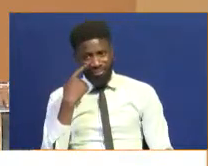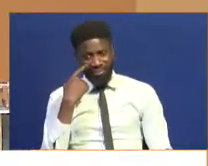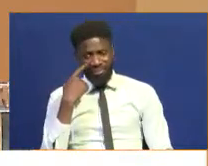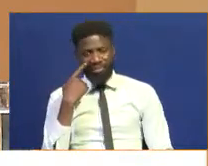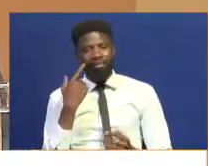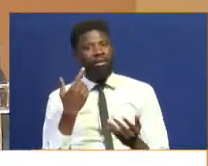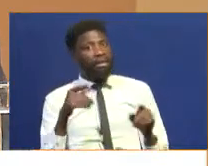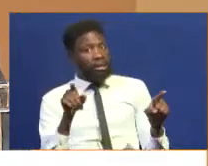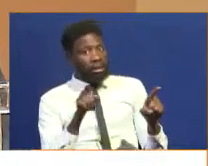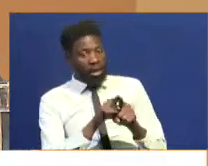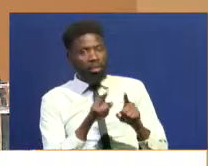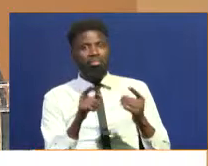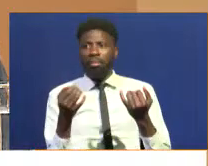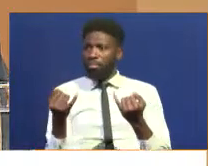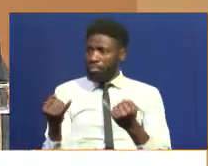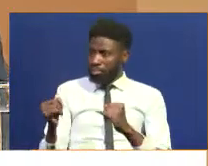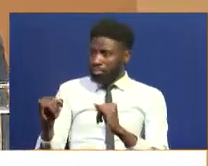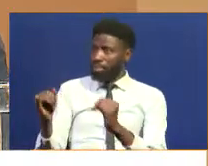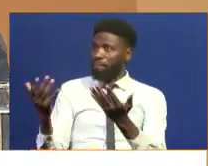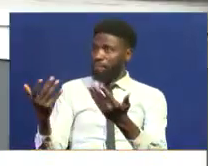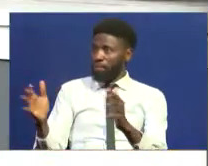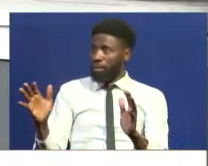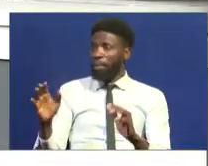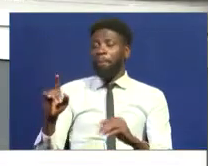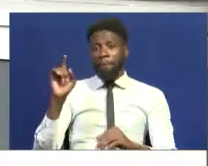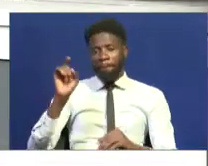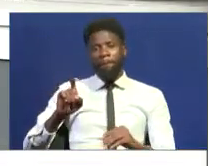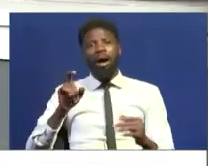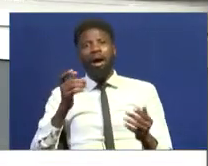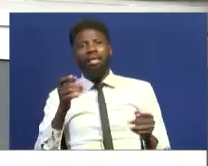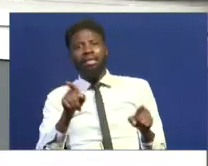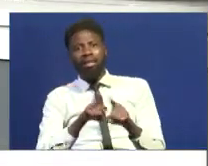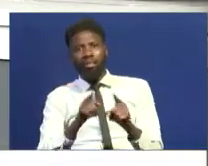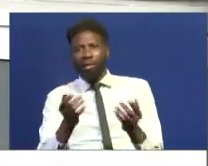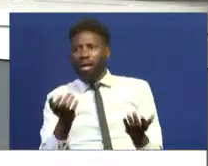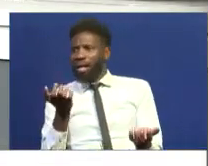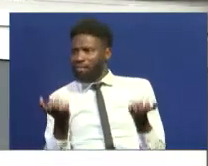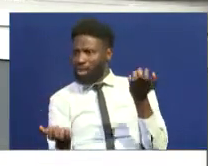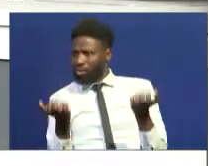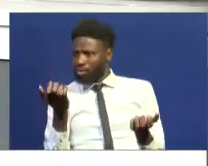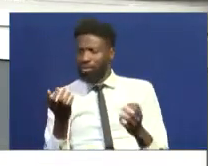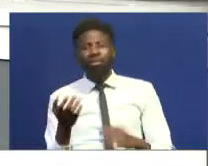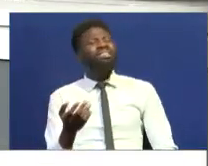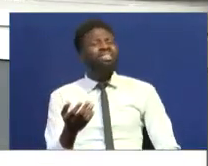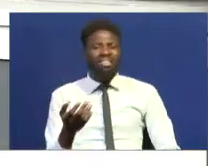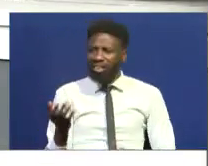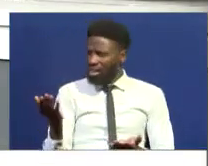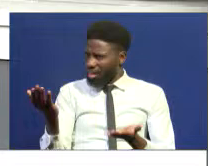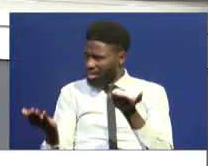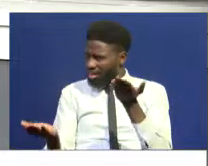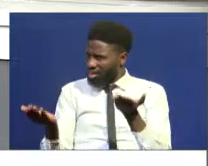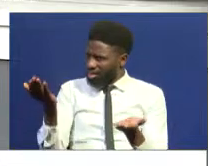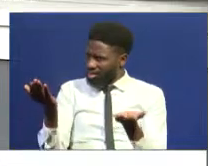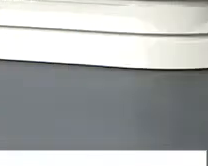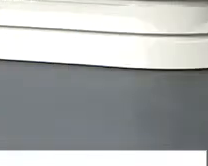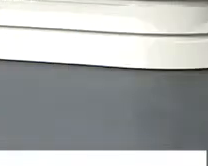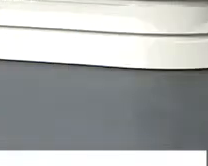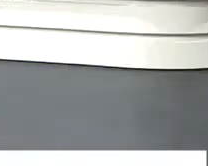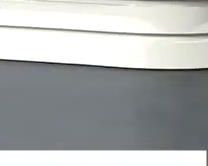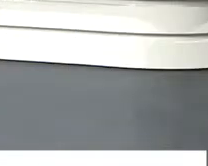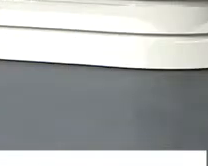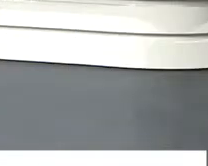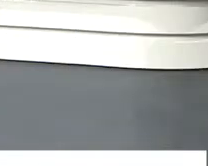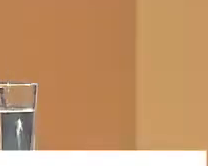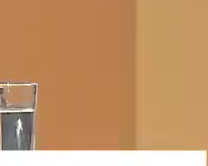partners. And even after implementation, you go to the next stage of evaluation. Evaluation, yeah. So that you understand whether this was done. So we